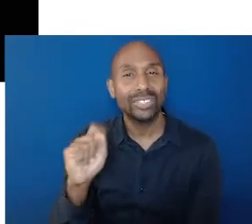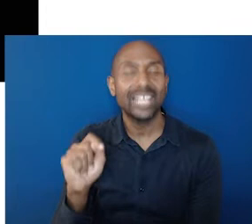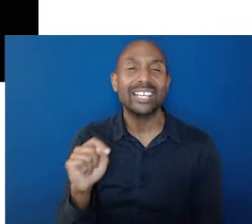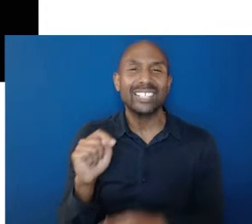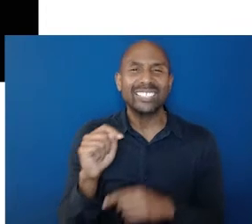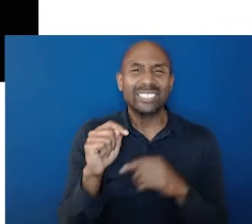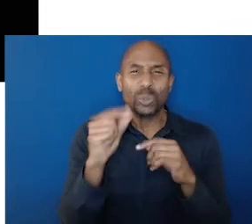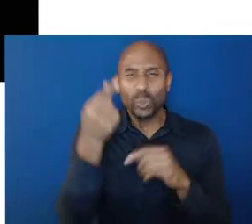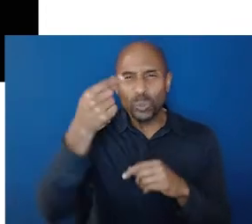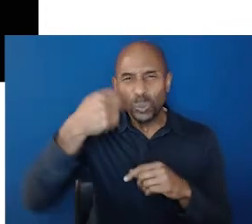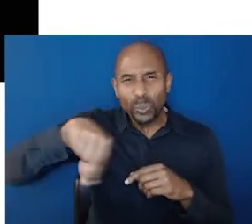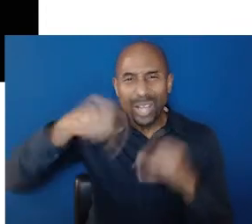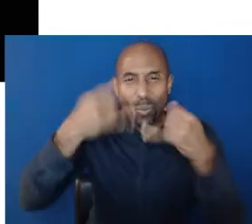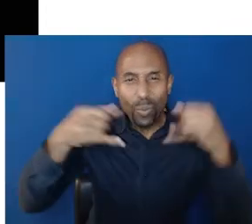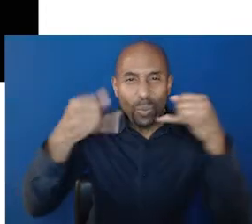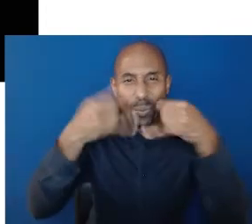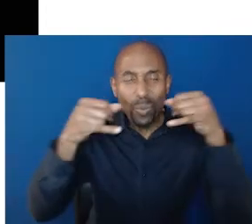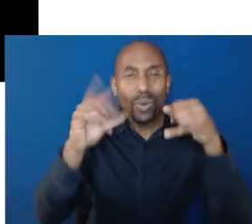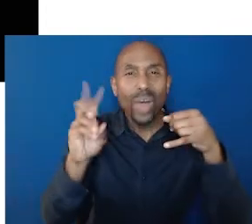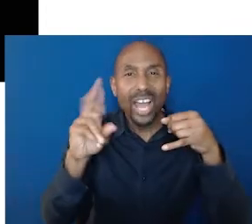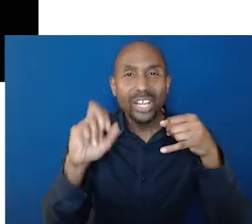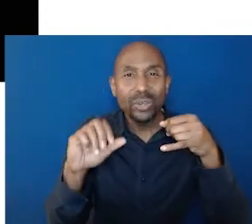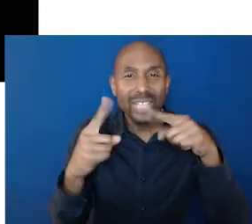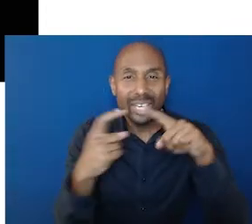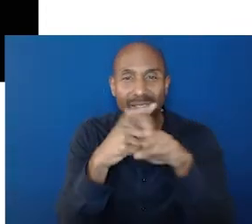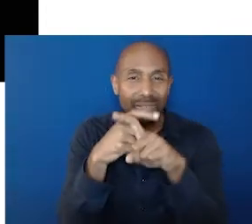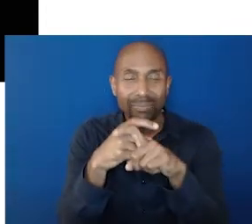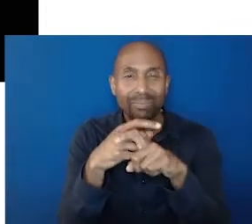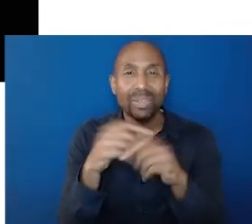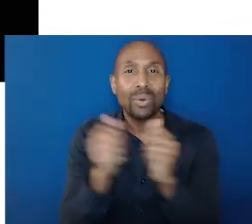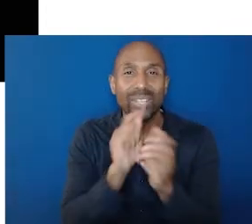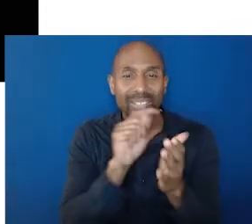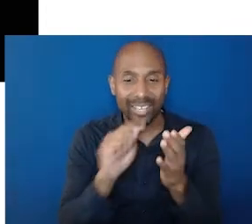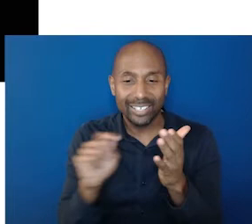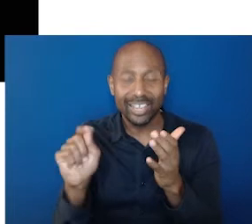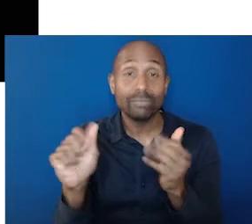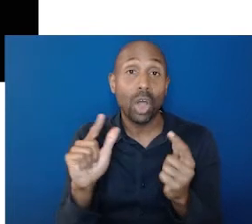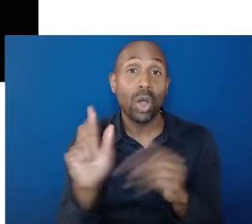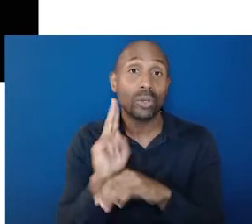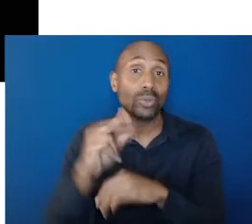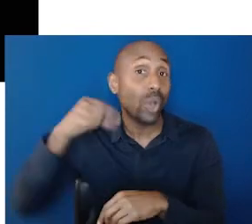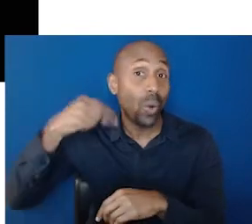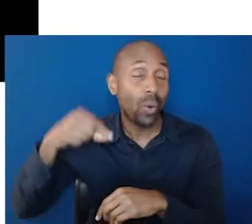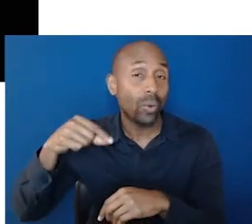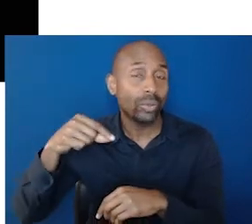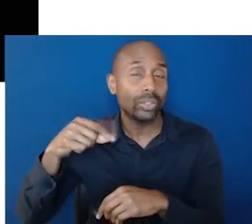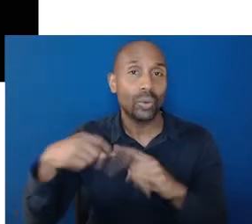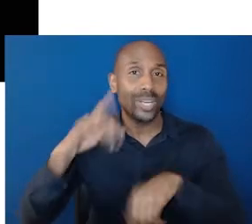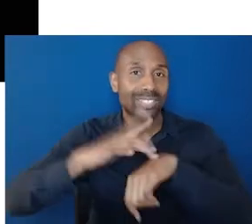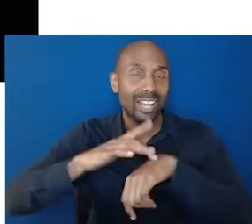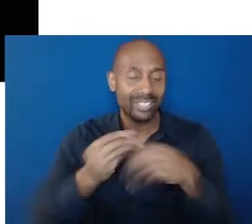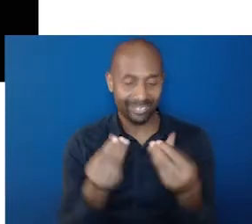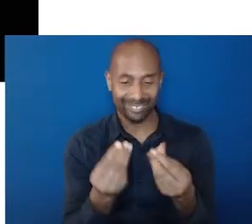almost like threaded together, and then there's little dots, and it's all in gold. So when you feel